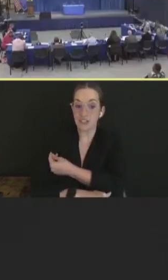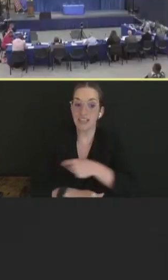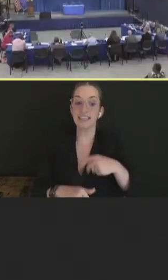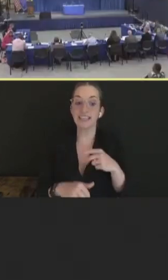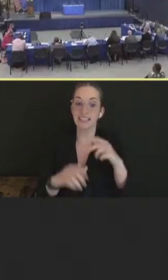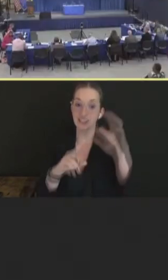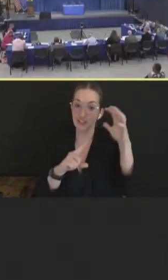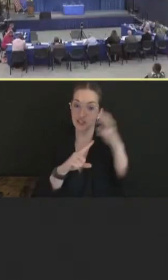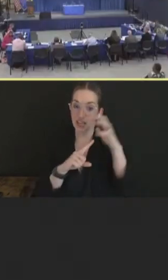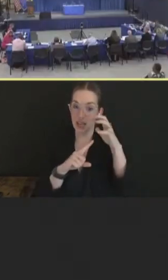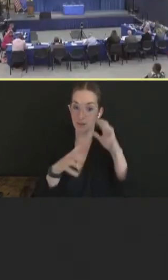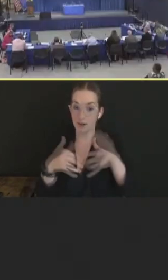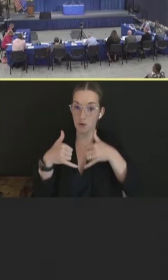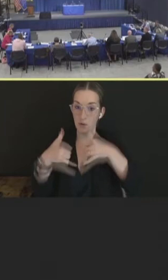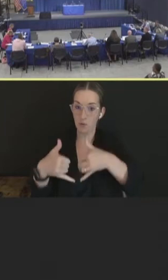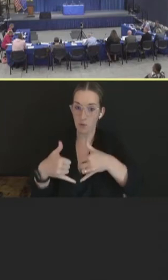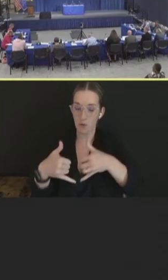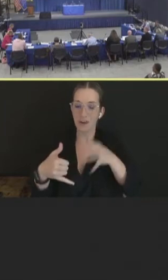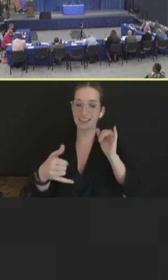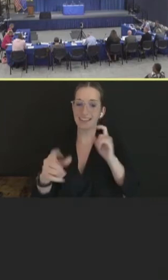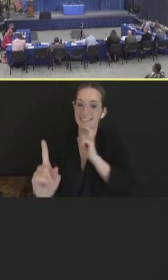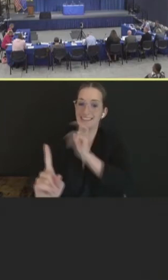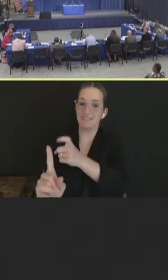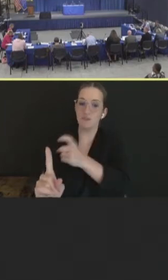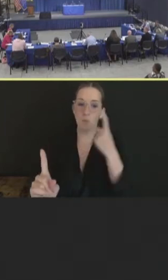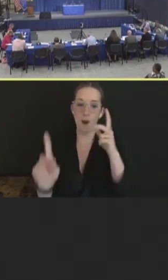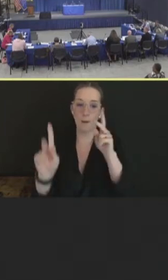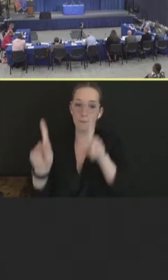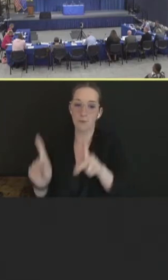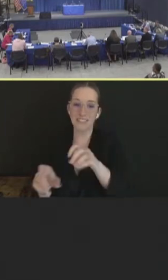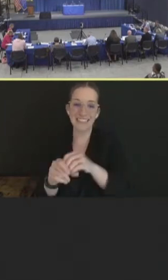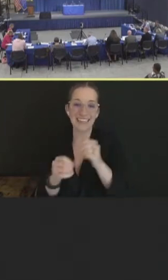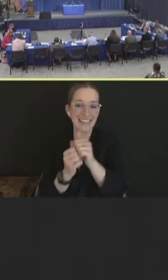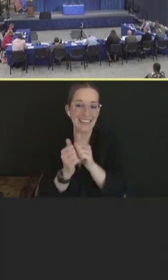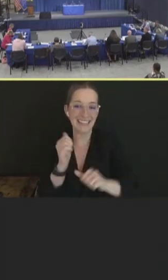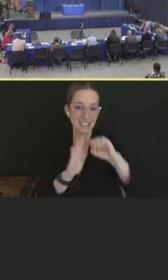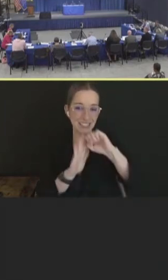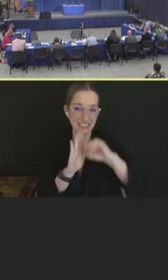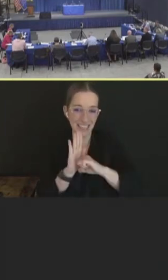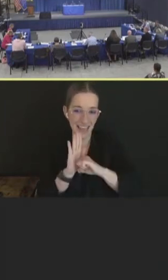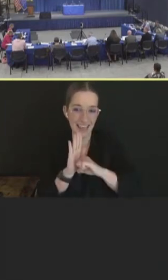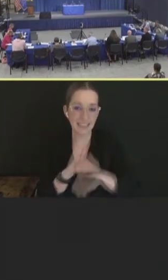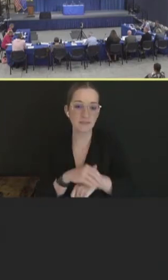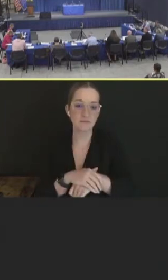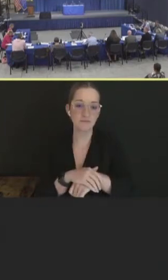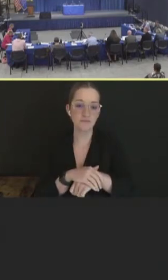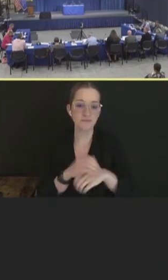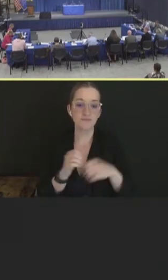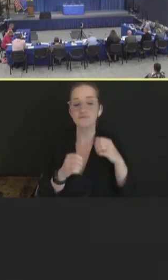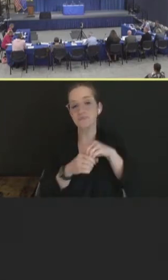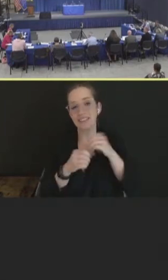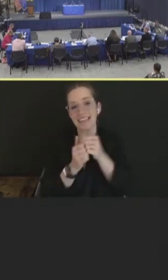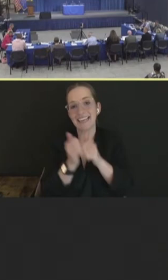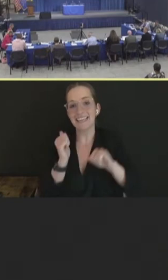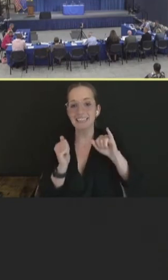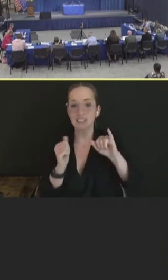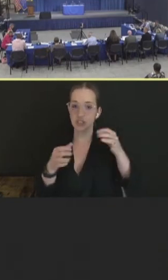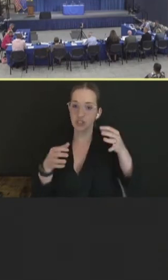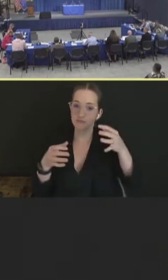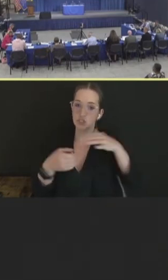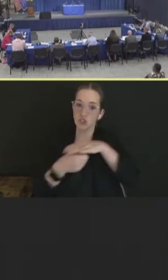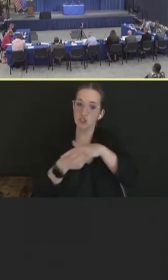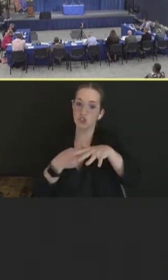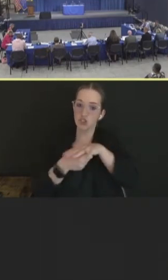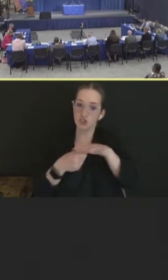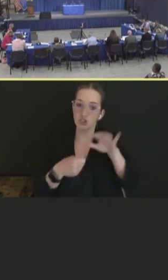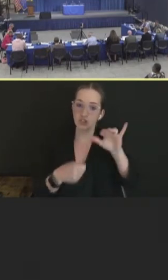one person, one champion in each state, in each jurisdiction, actually. So there are 8 territories and